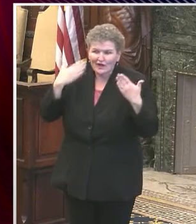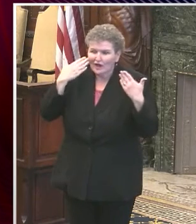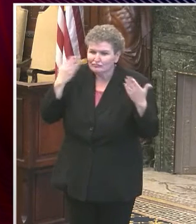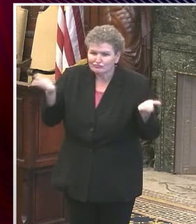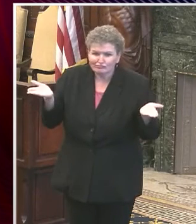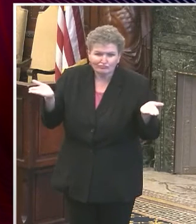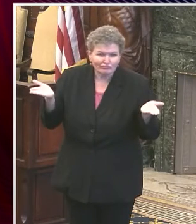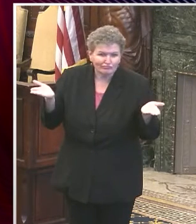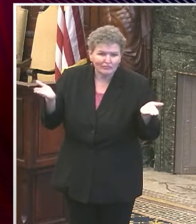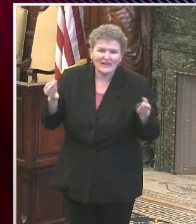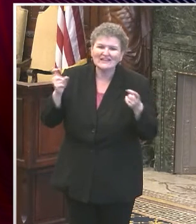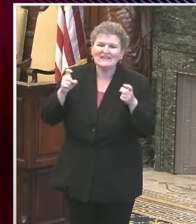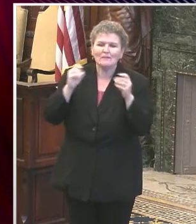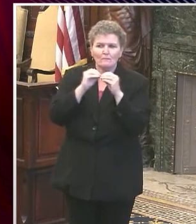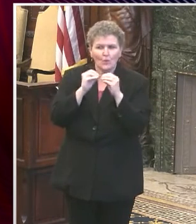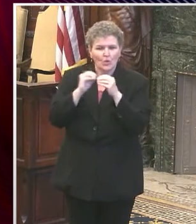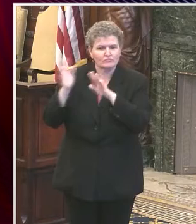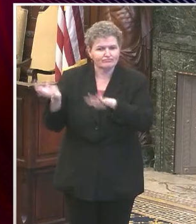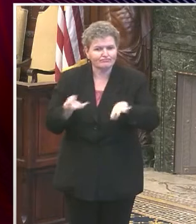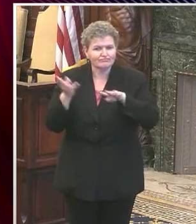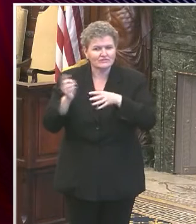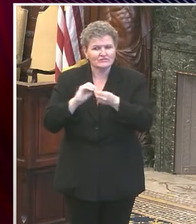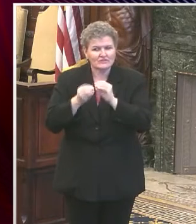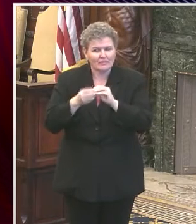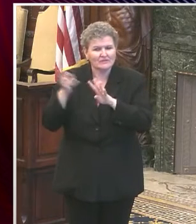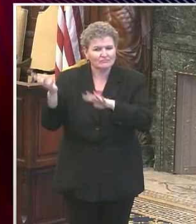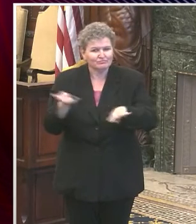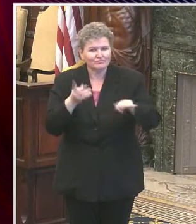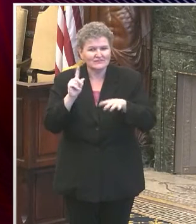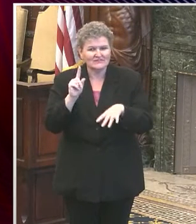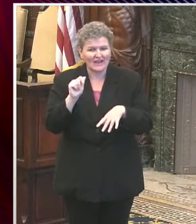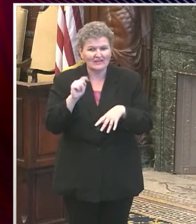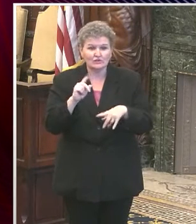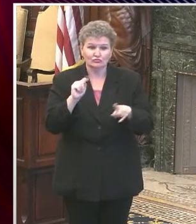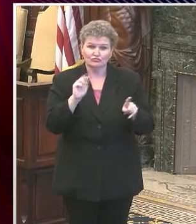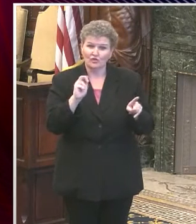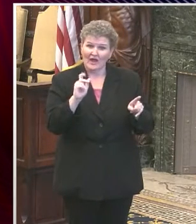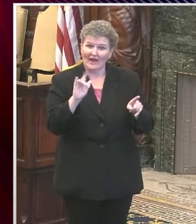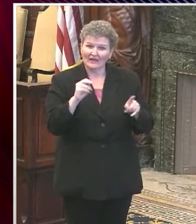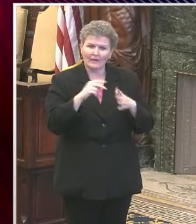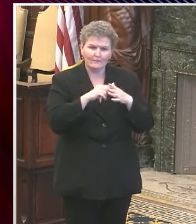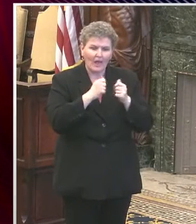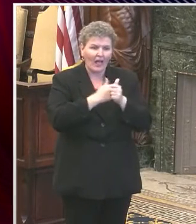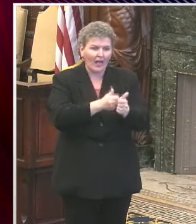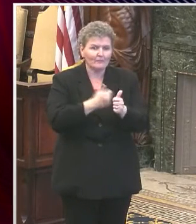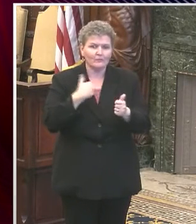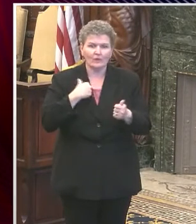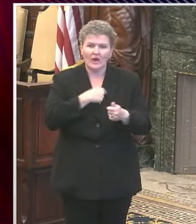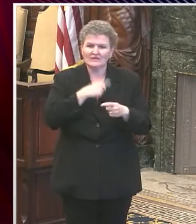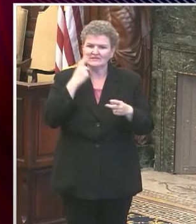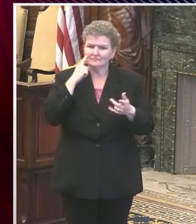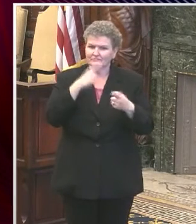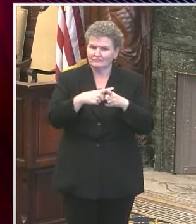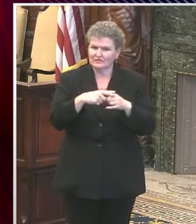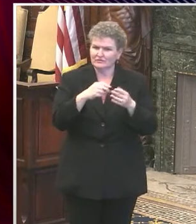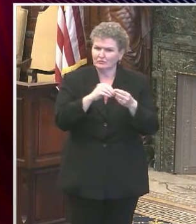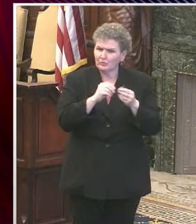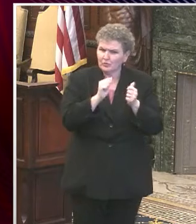that we can have data to track the epidemic. As you can see, tracking the epidemic and its progress really influences everything that we do in our overall